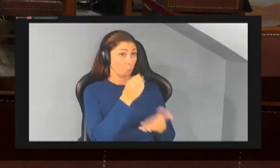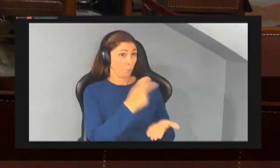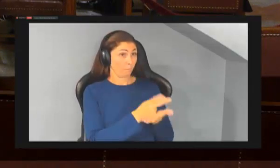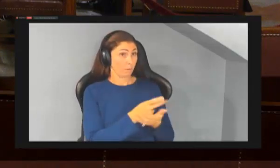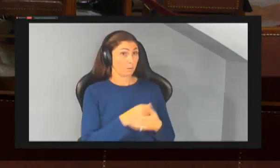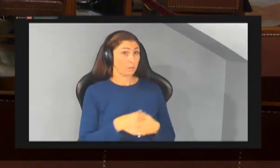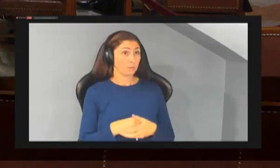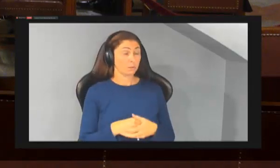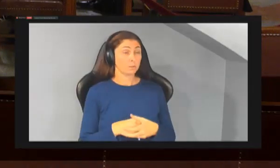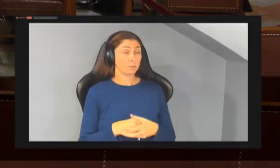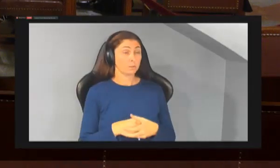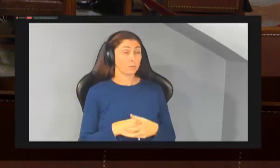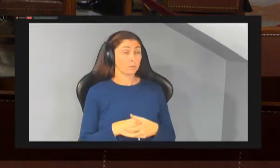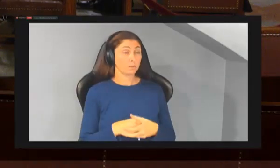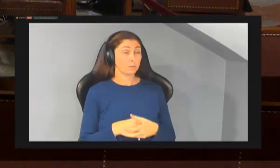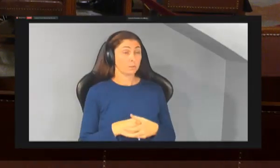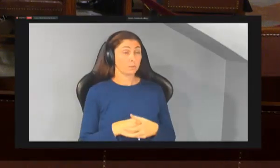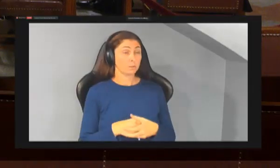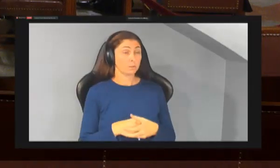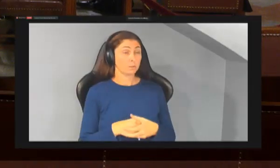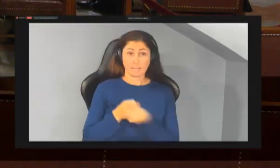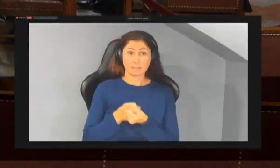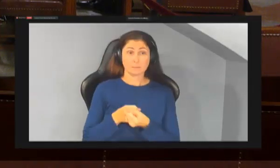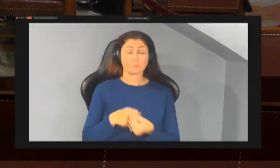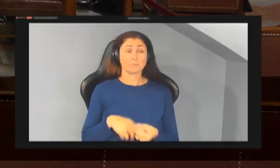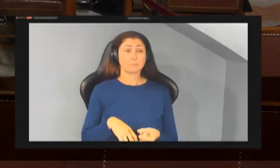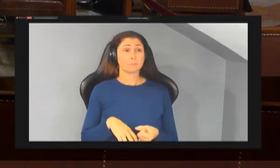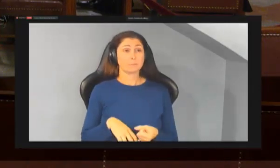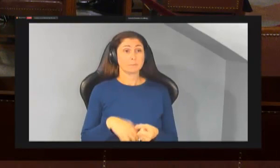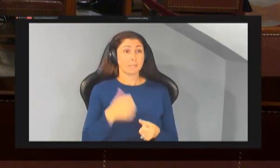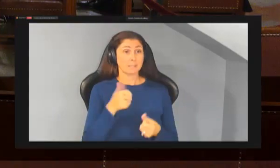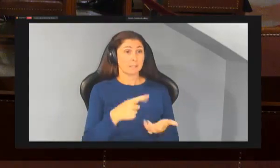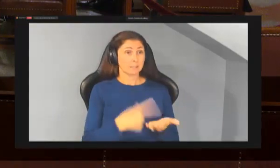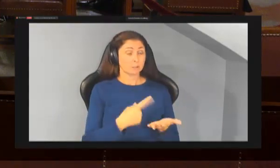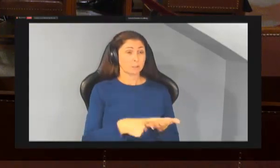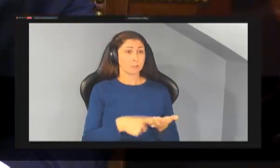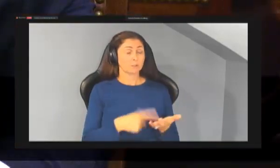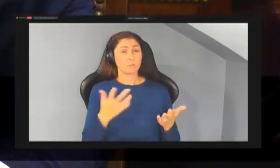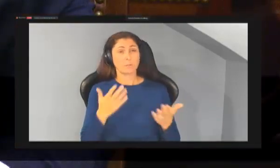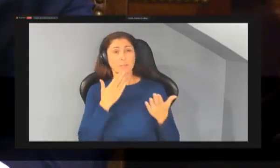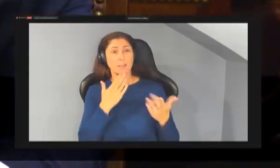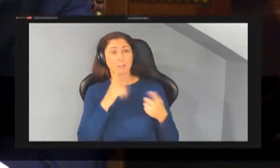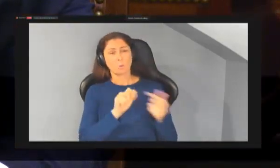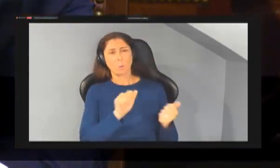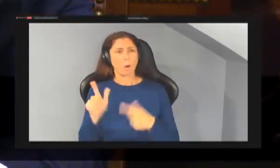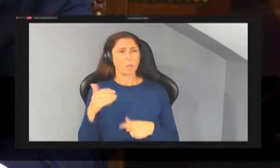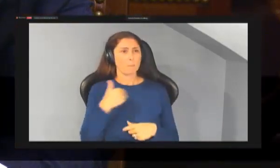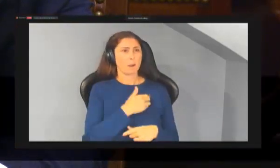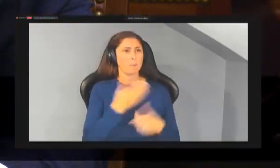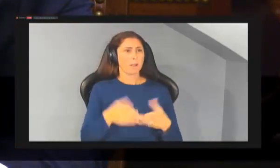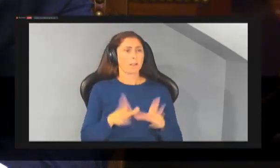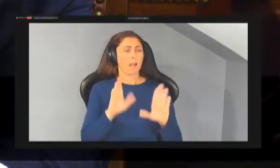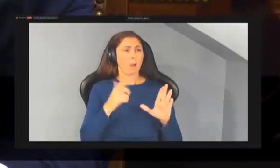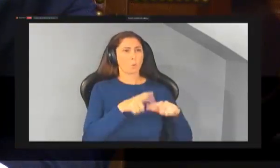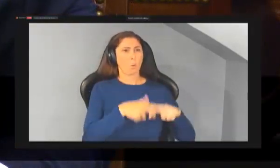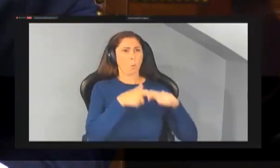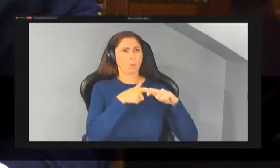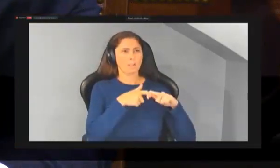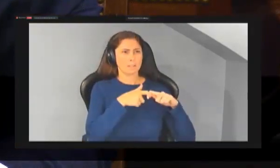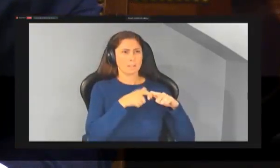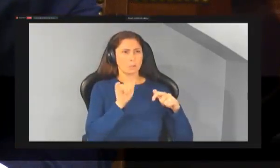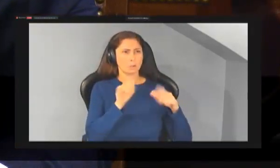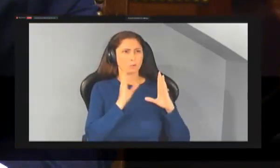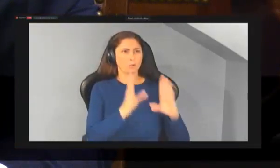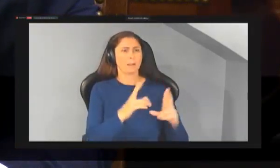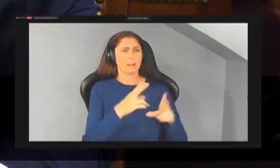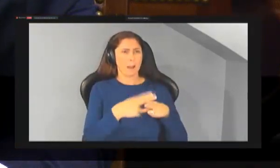Second. Any discussion? Yeah, I'll just say thanks to all members for allowing me to hold this street name.